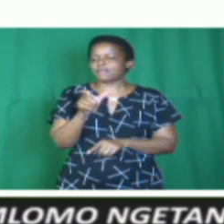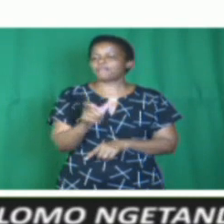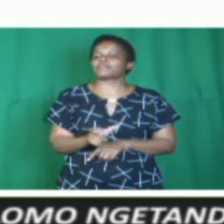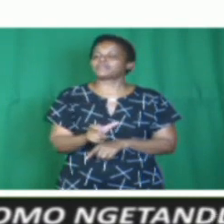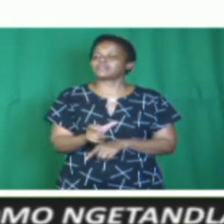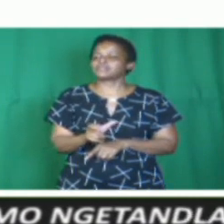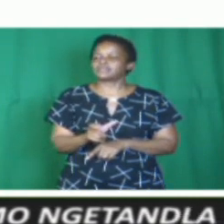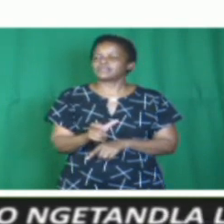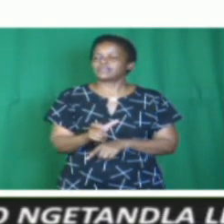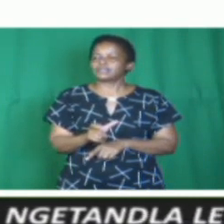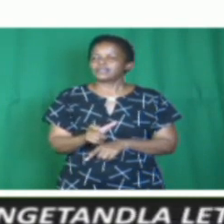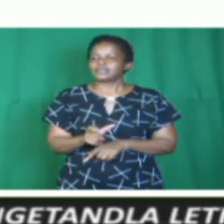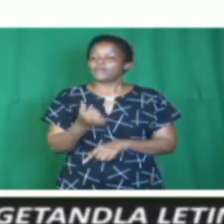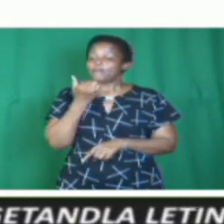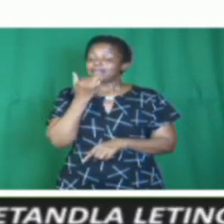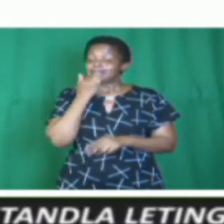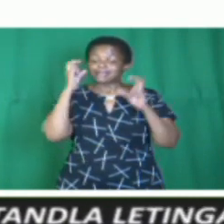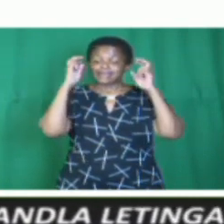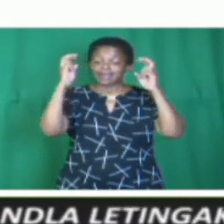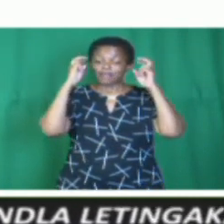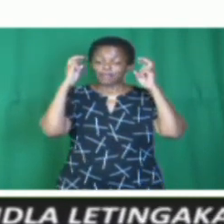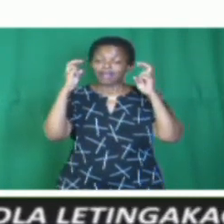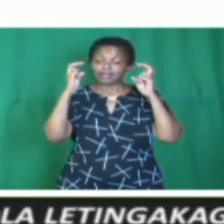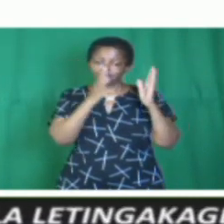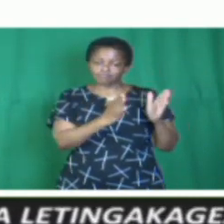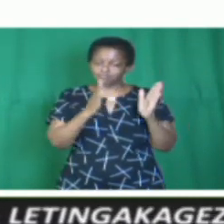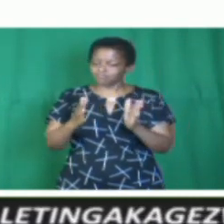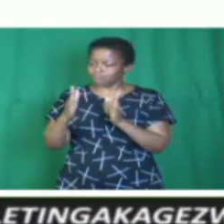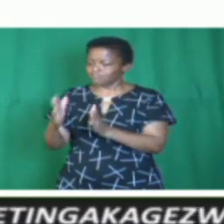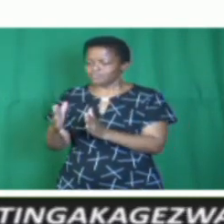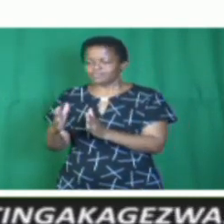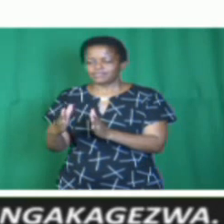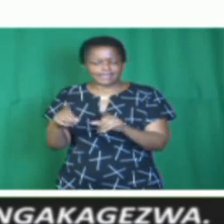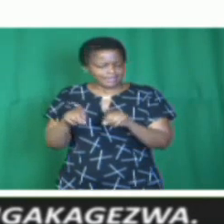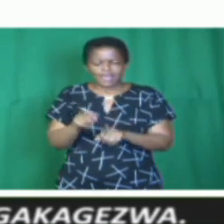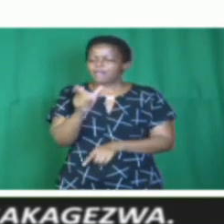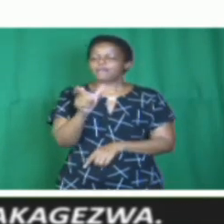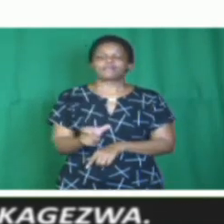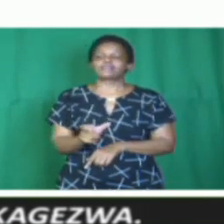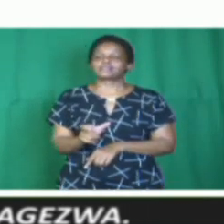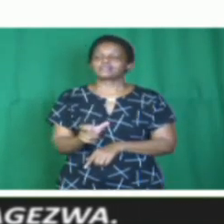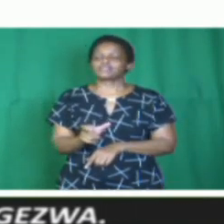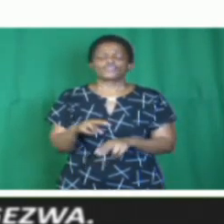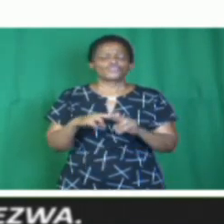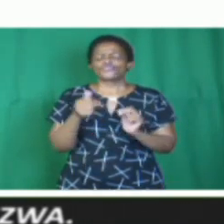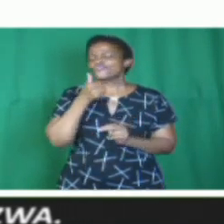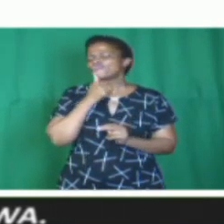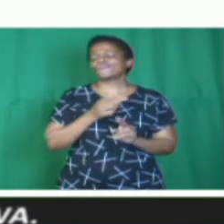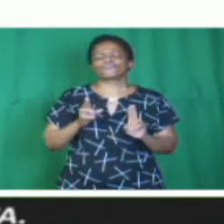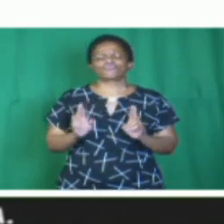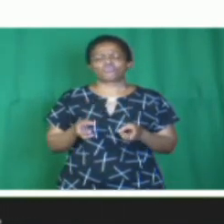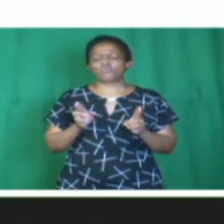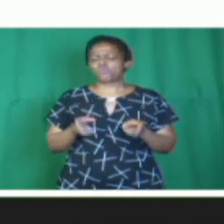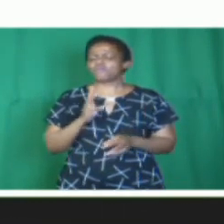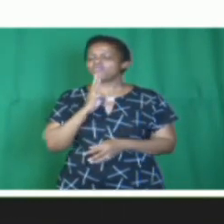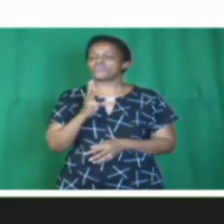Manzini satellite bus rank has been personified to describe, not in simple English, that it is busy and